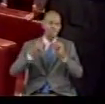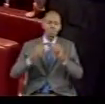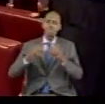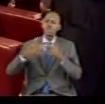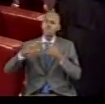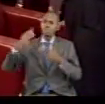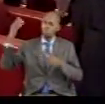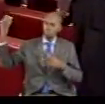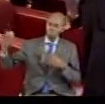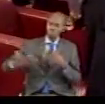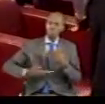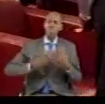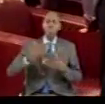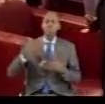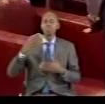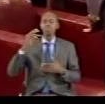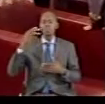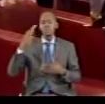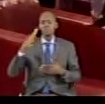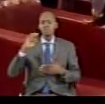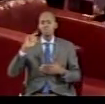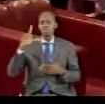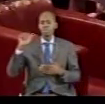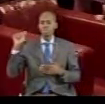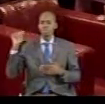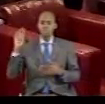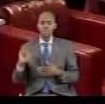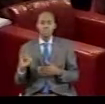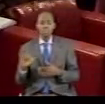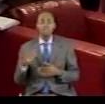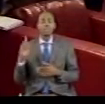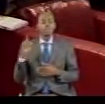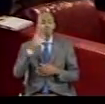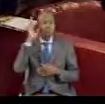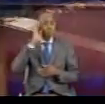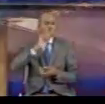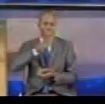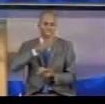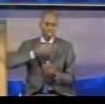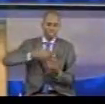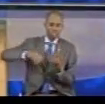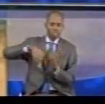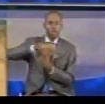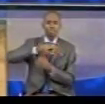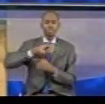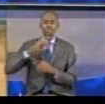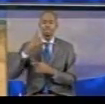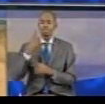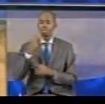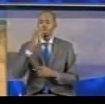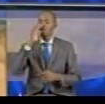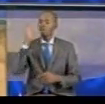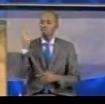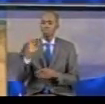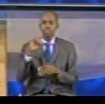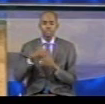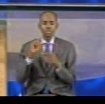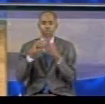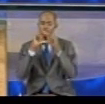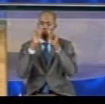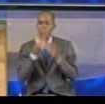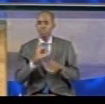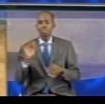Balaam? He'll turn their curse into blessing. He'll